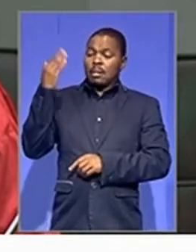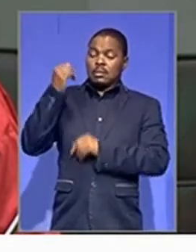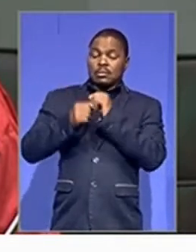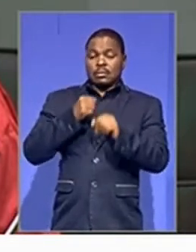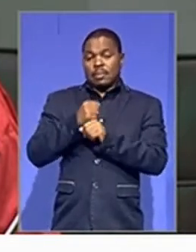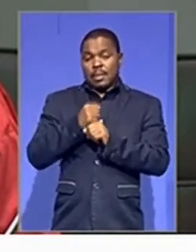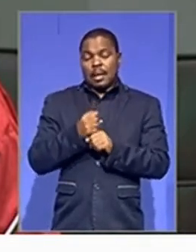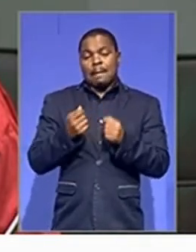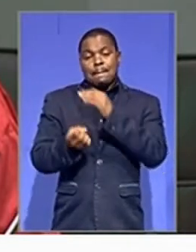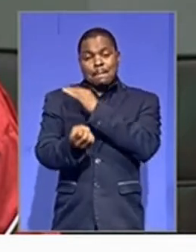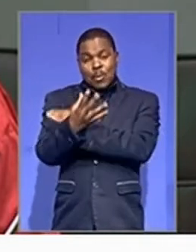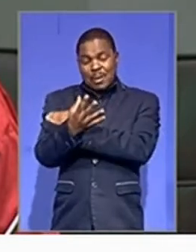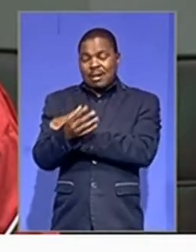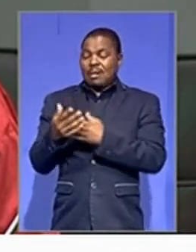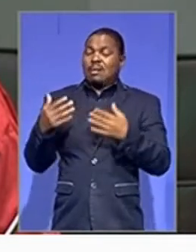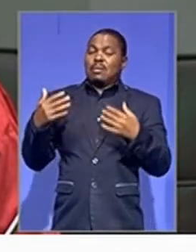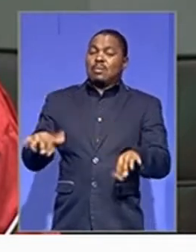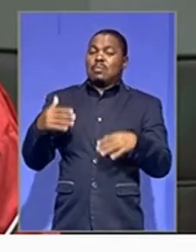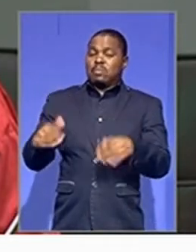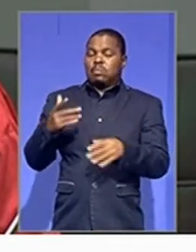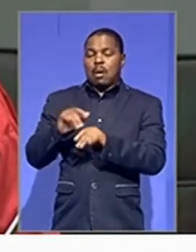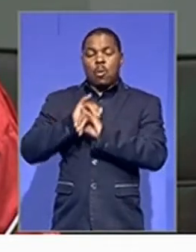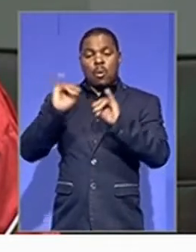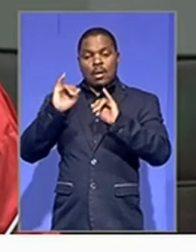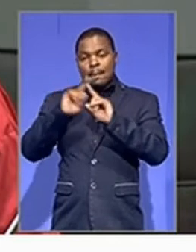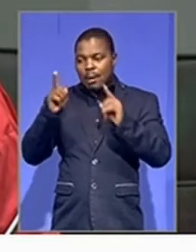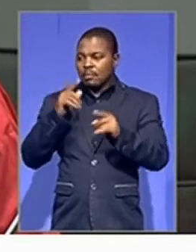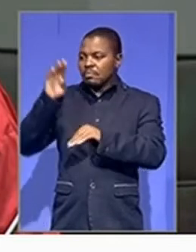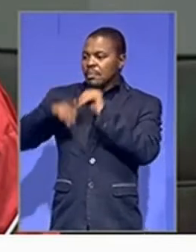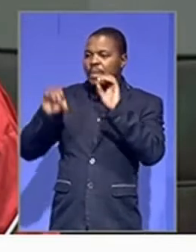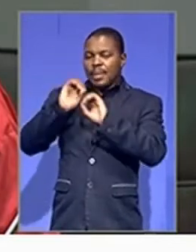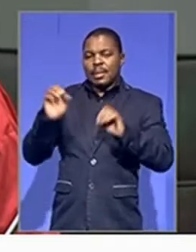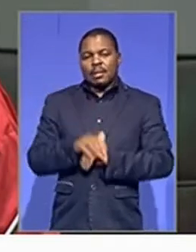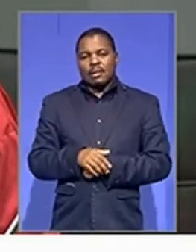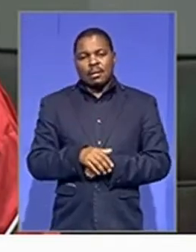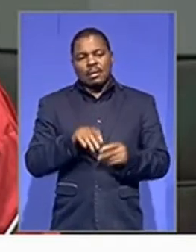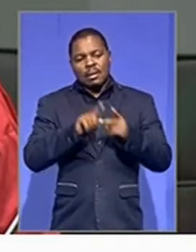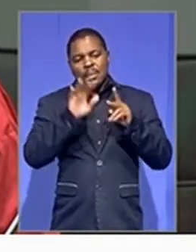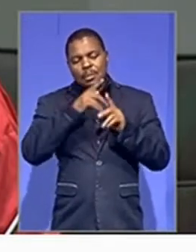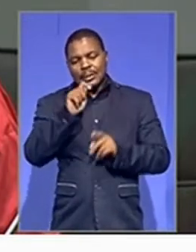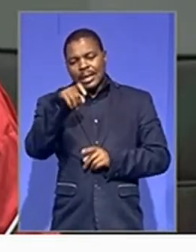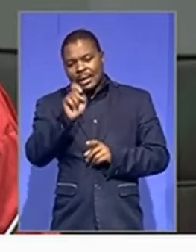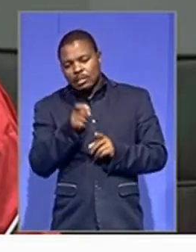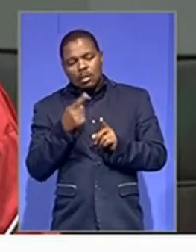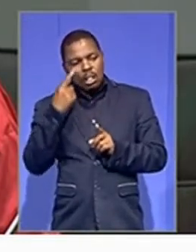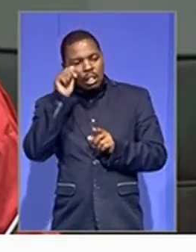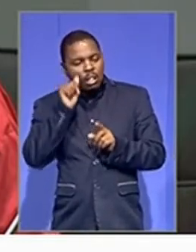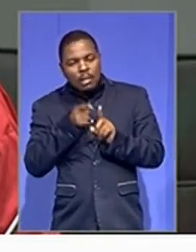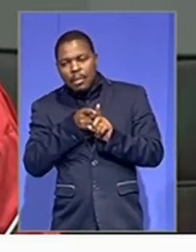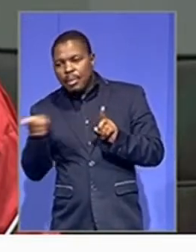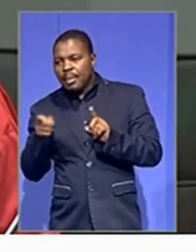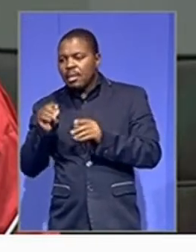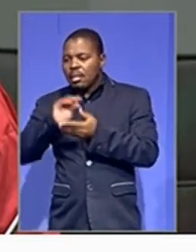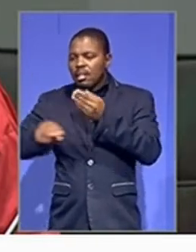alone lost 12 billion rand on this basis. No consequence. We lose billions to tax and customs evasion and illicit outflows. We're